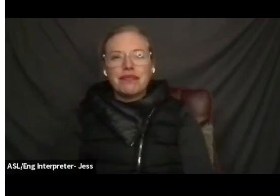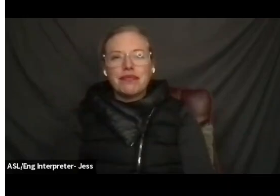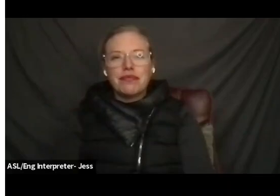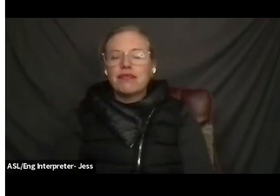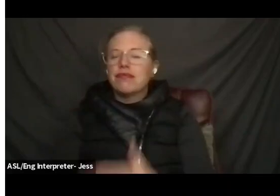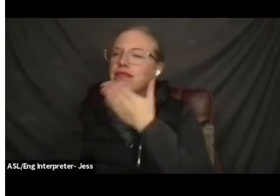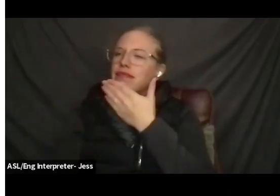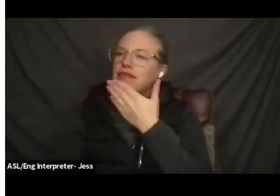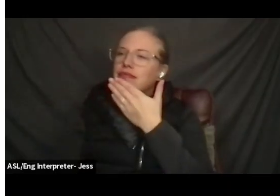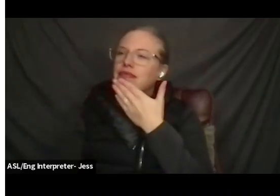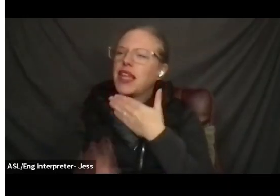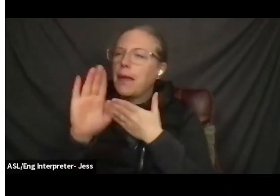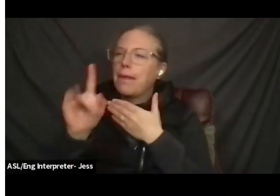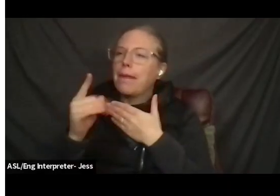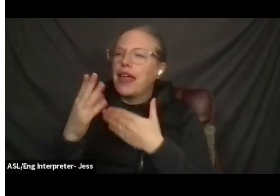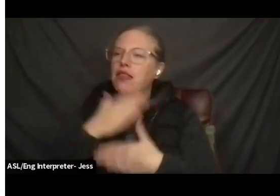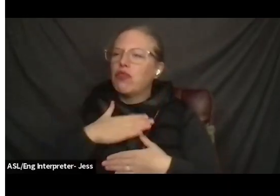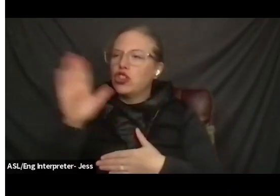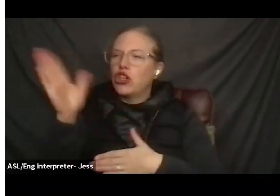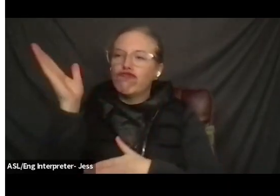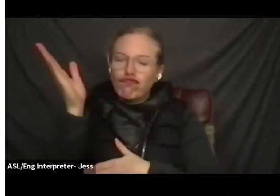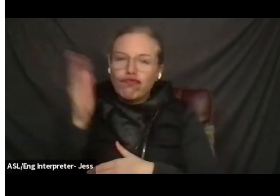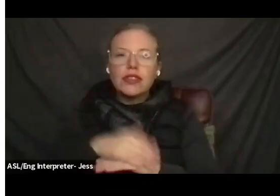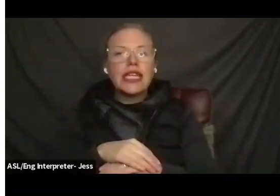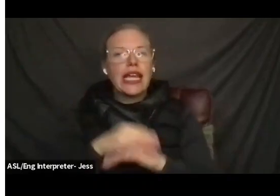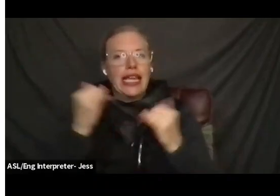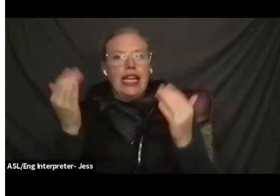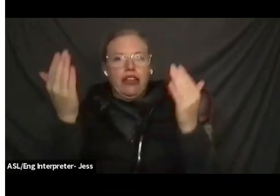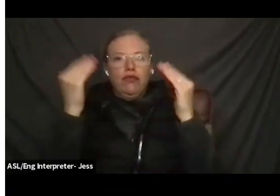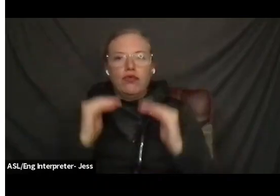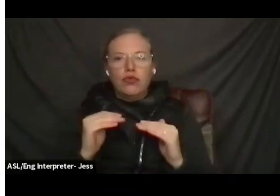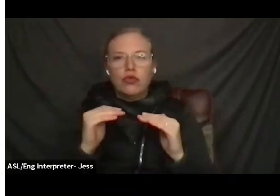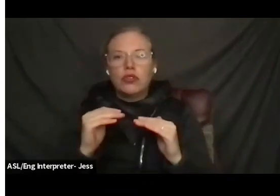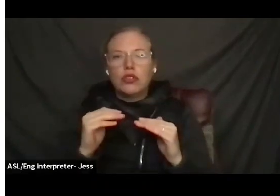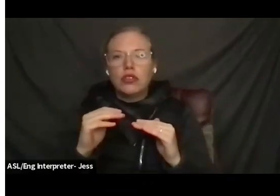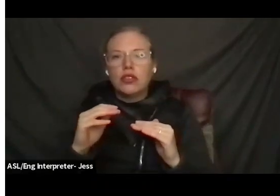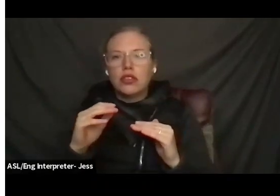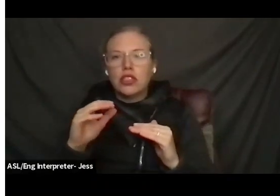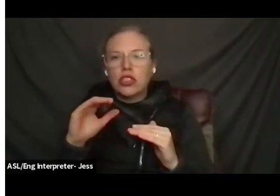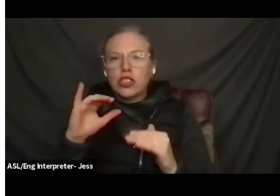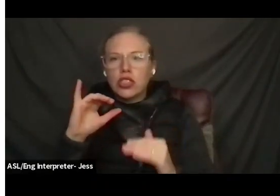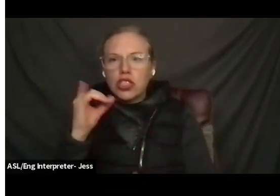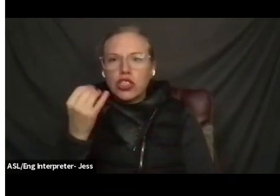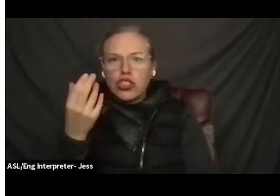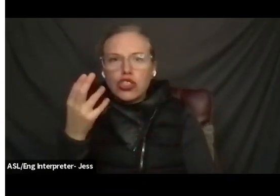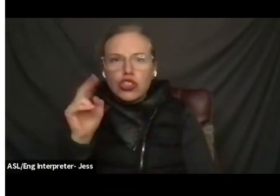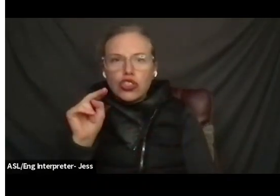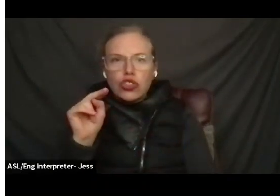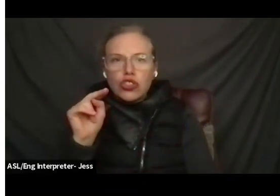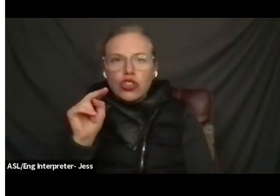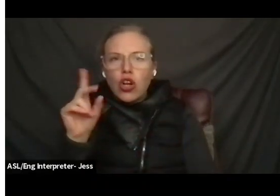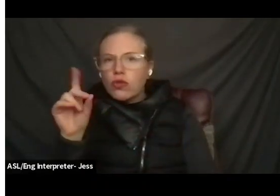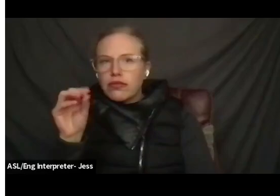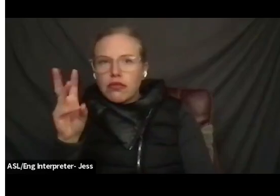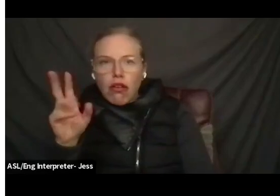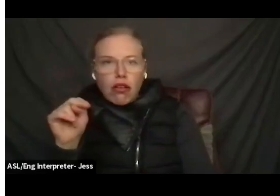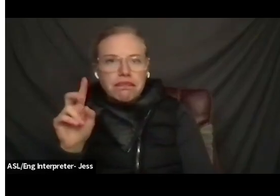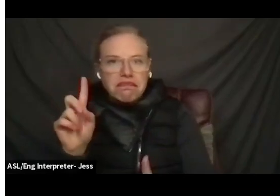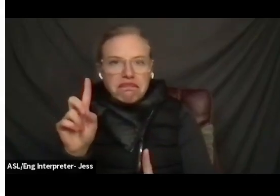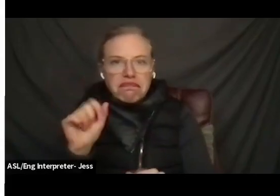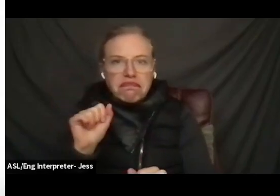Thank you very much, Beth. We appreciate it. Yes. And now we will move on to Don Burnett with Access North.